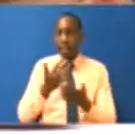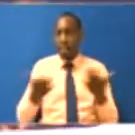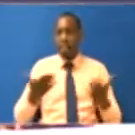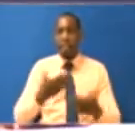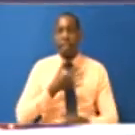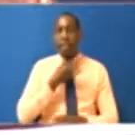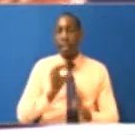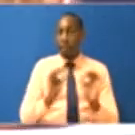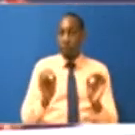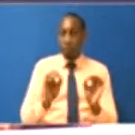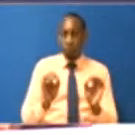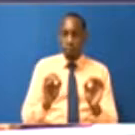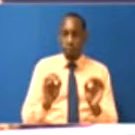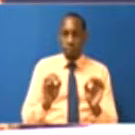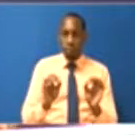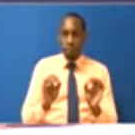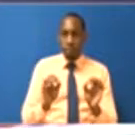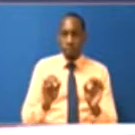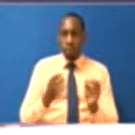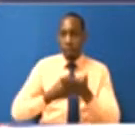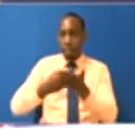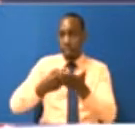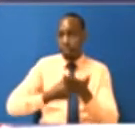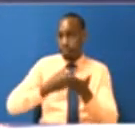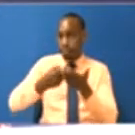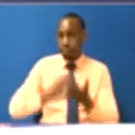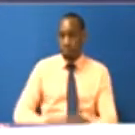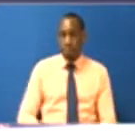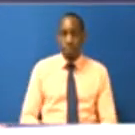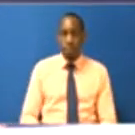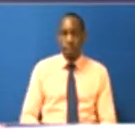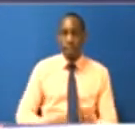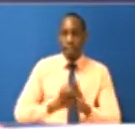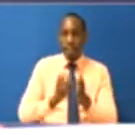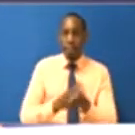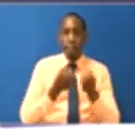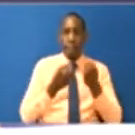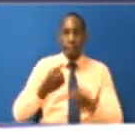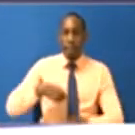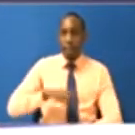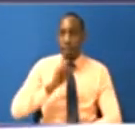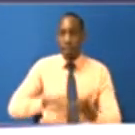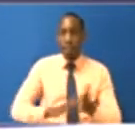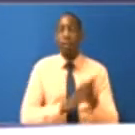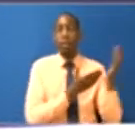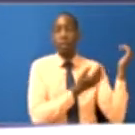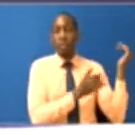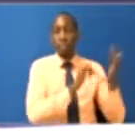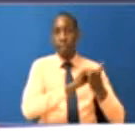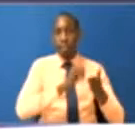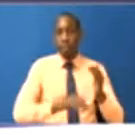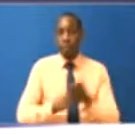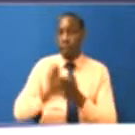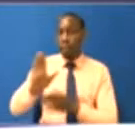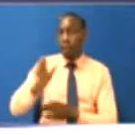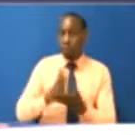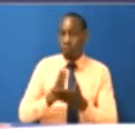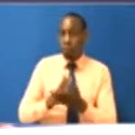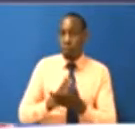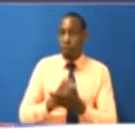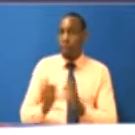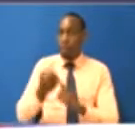like in how everything went like a number of us have said i expected that uh seca would actually